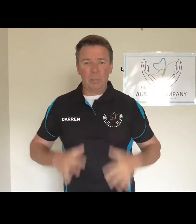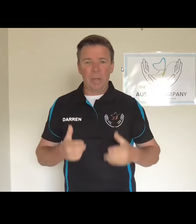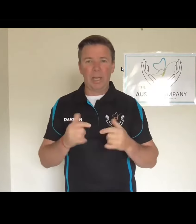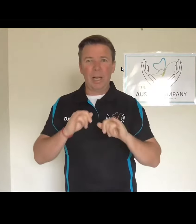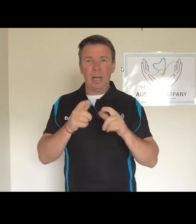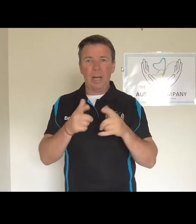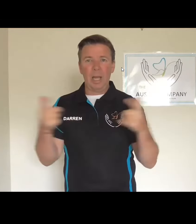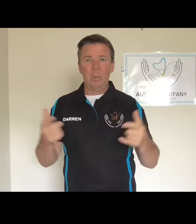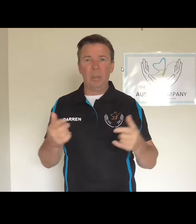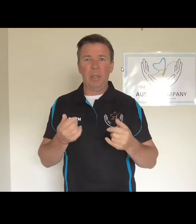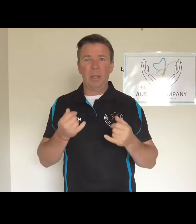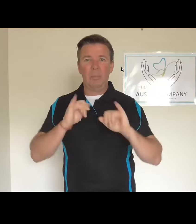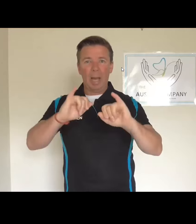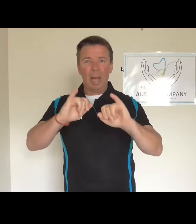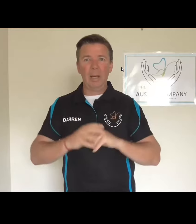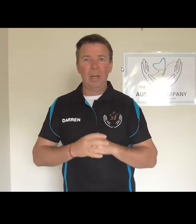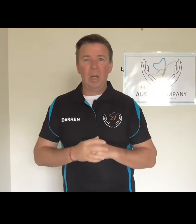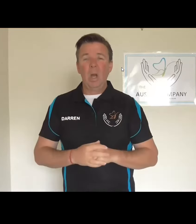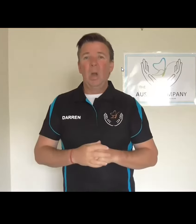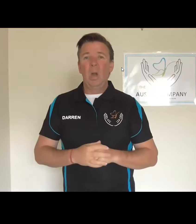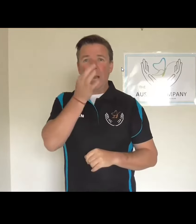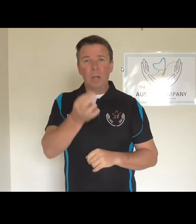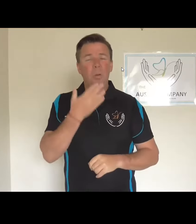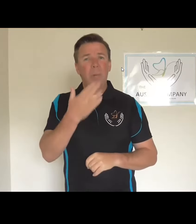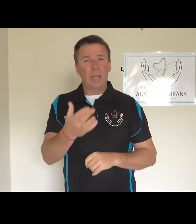bad, we ask you please again.